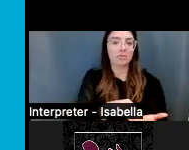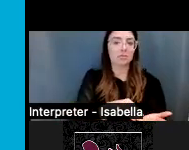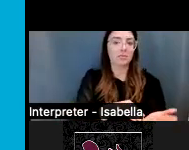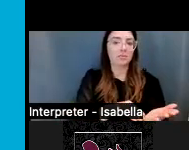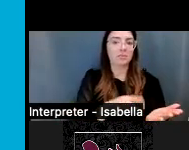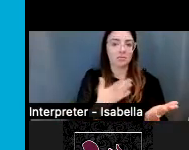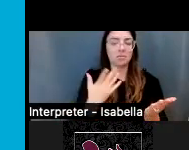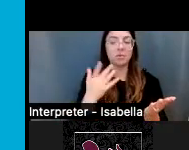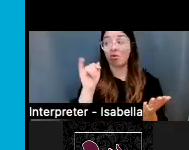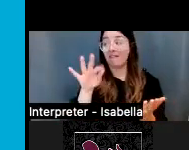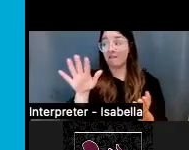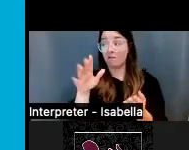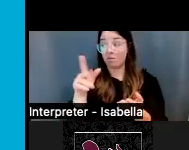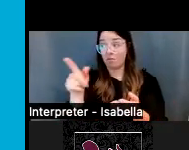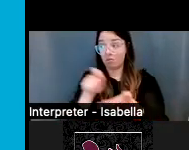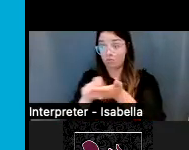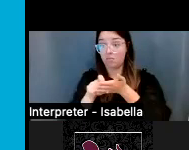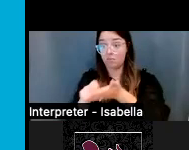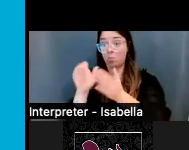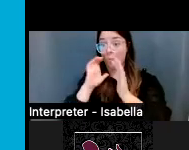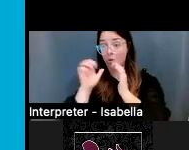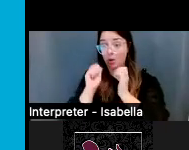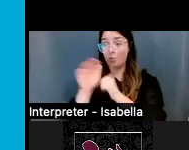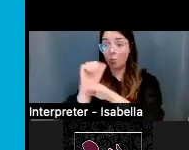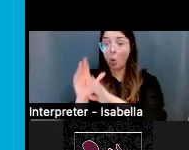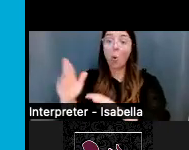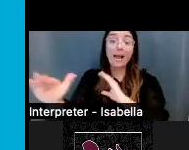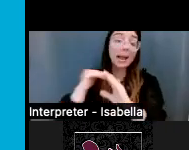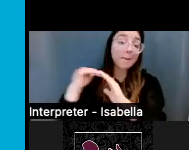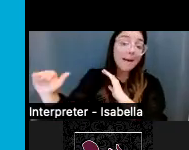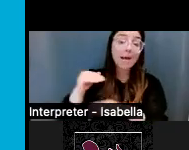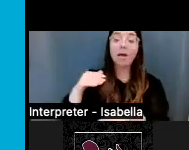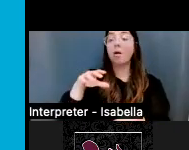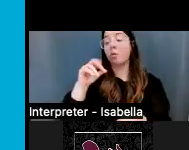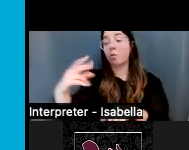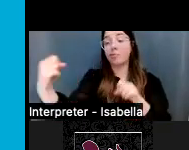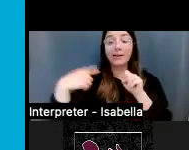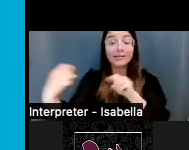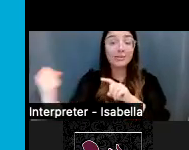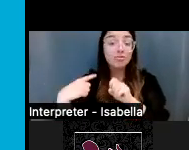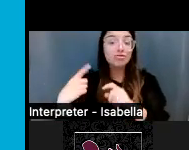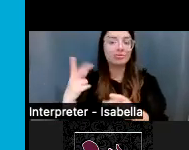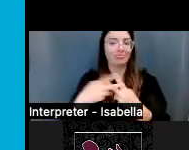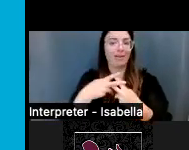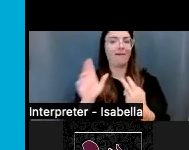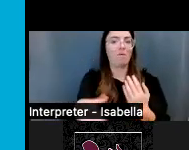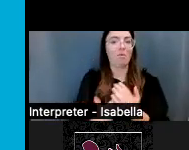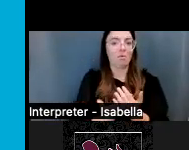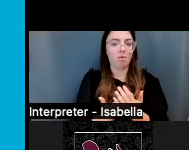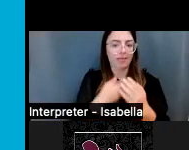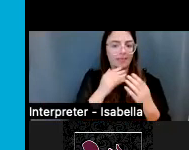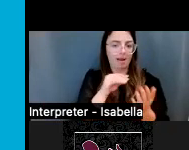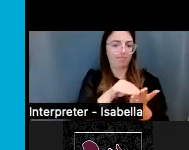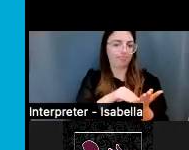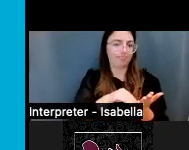with your employer about what's happening, you should be keeping track of that and keeping those emails or those messages. You can try